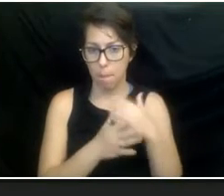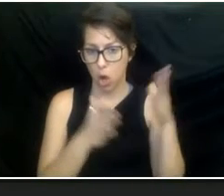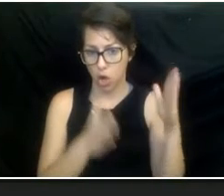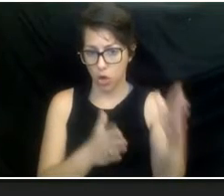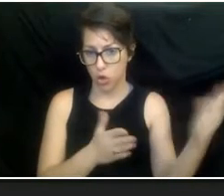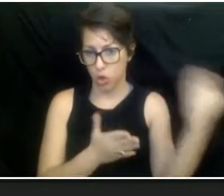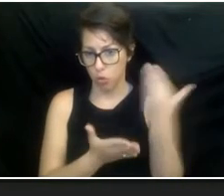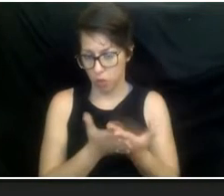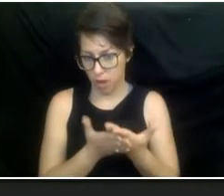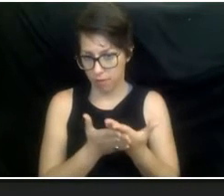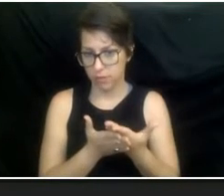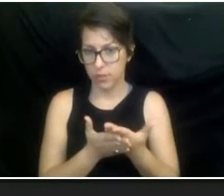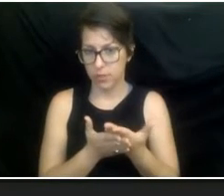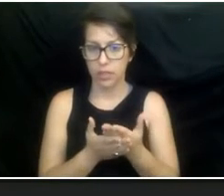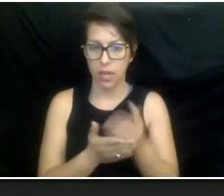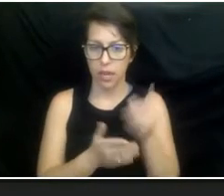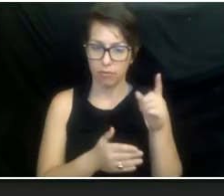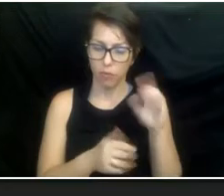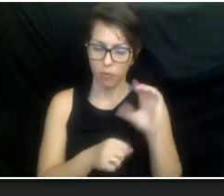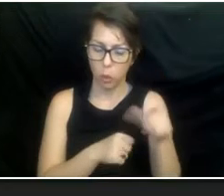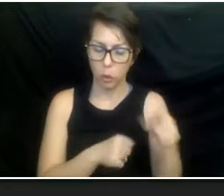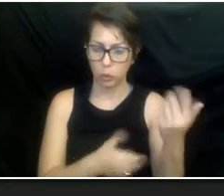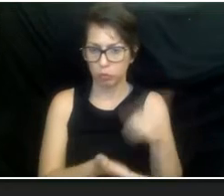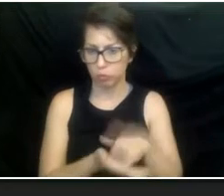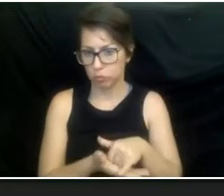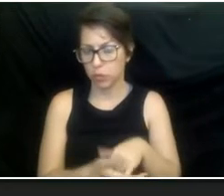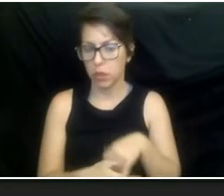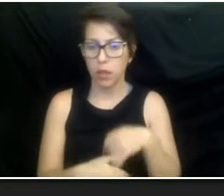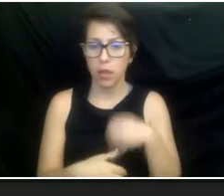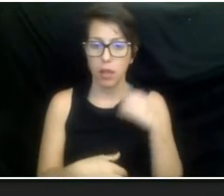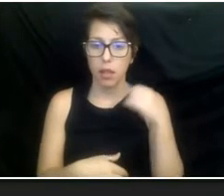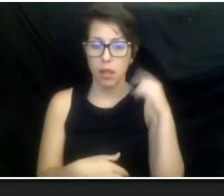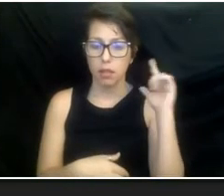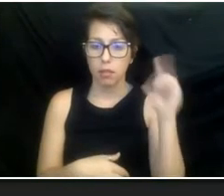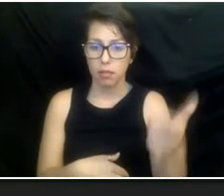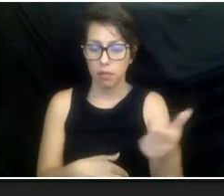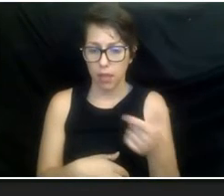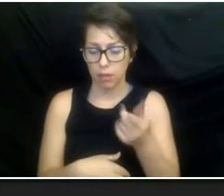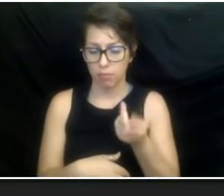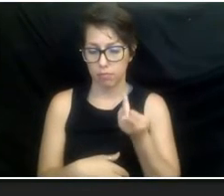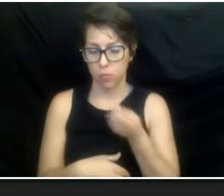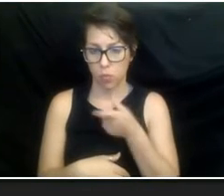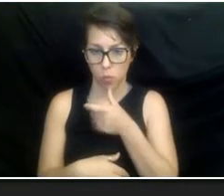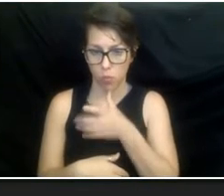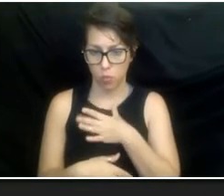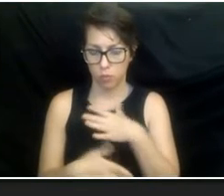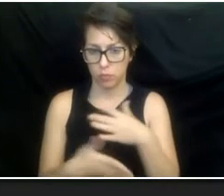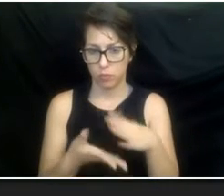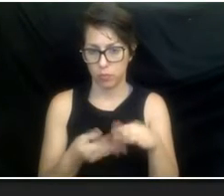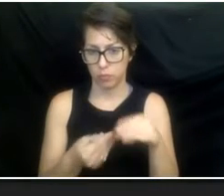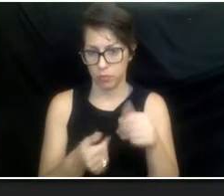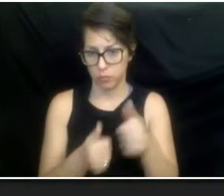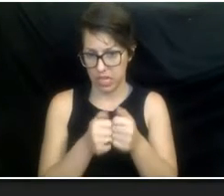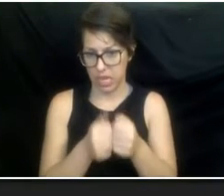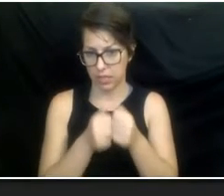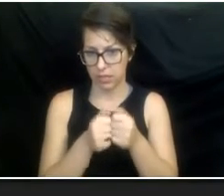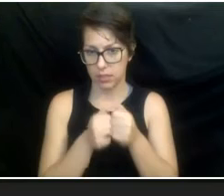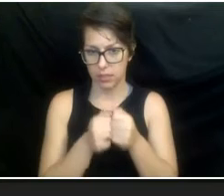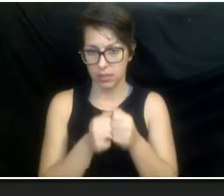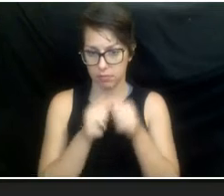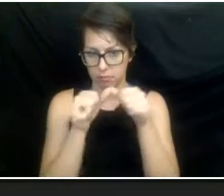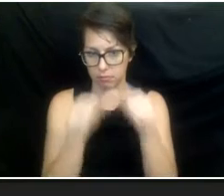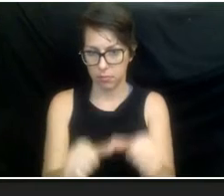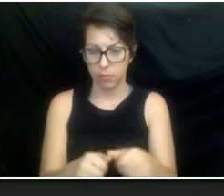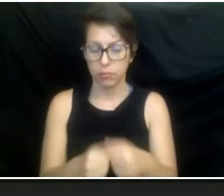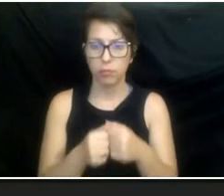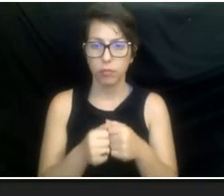realize we need more than ever during this staying place as most of our survivors are living